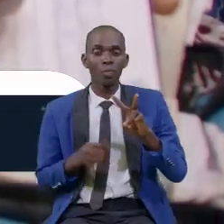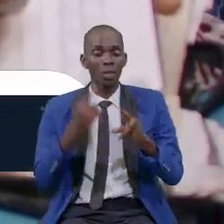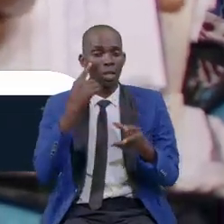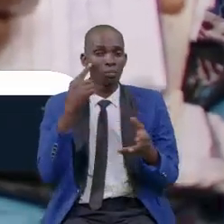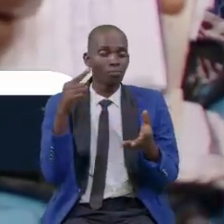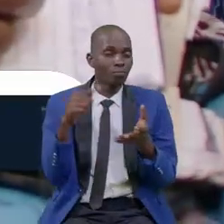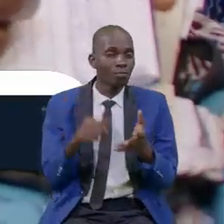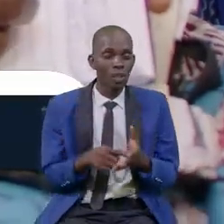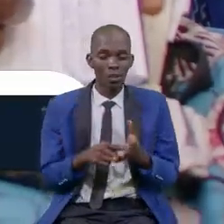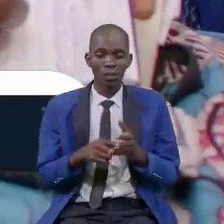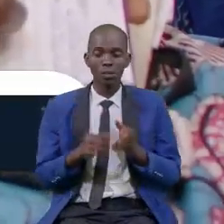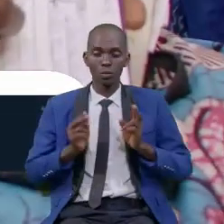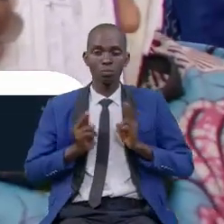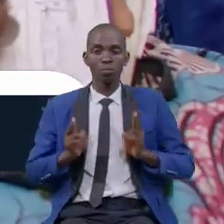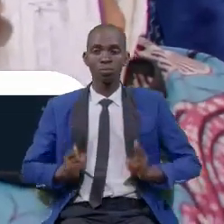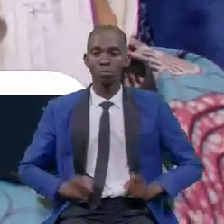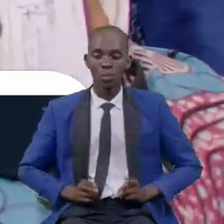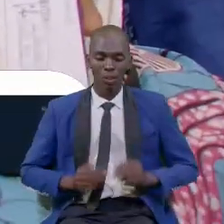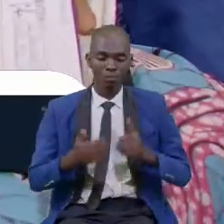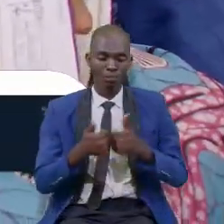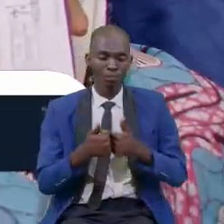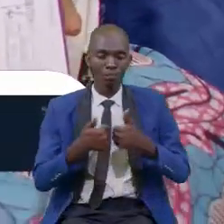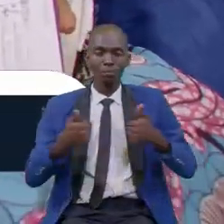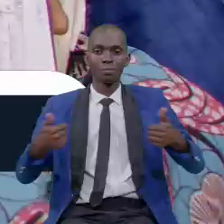recognize humans